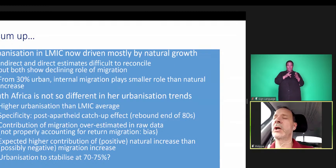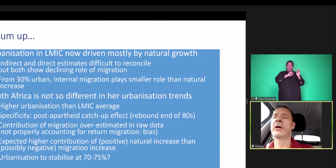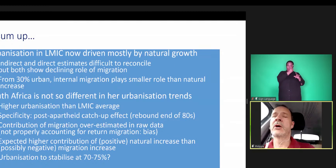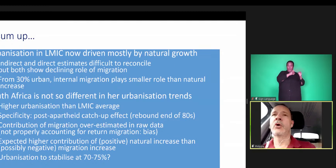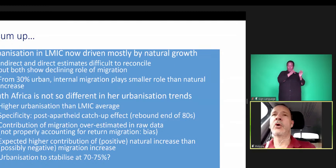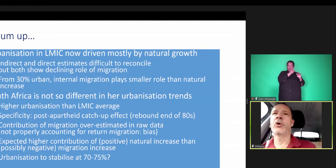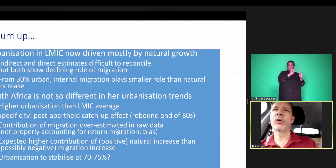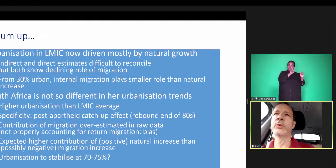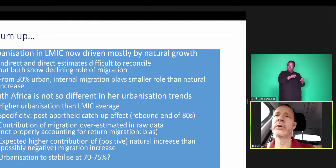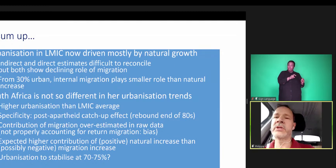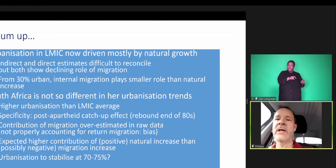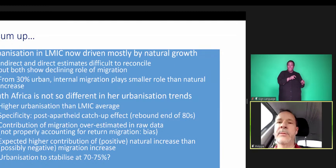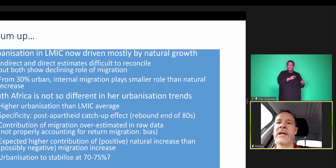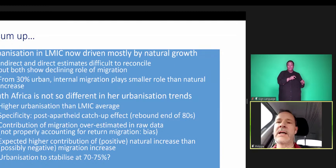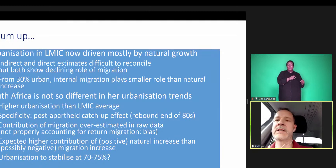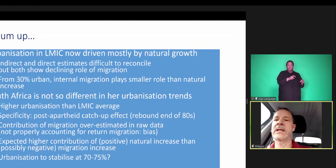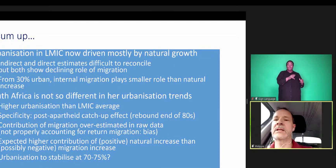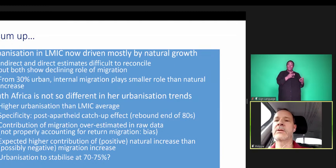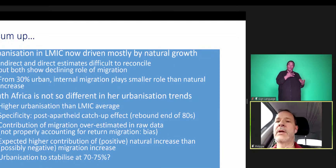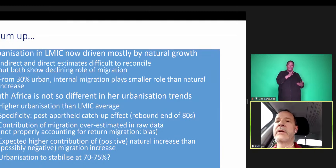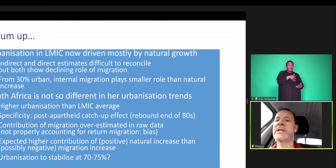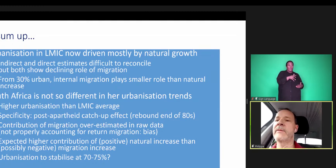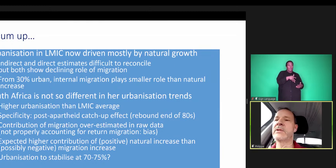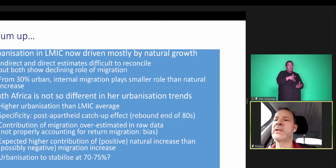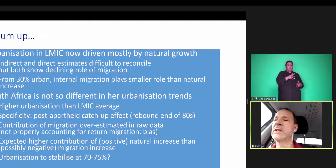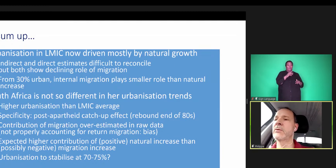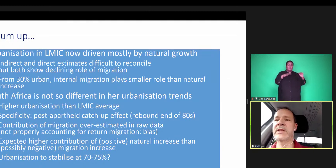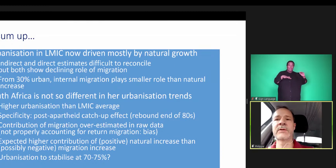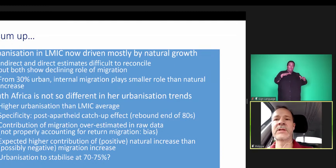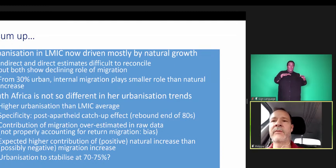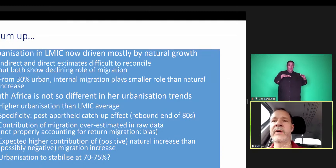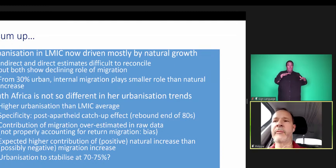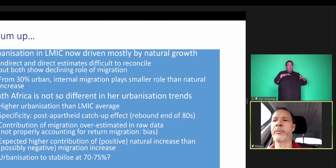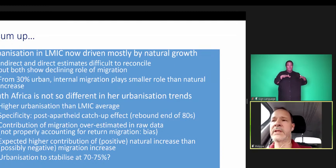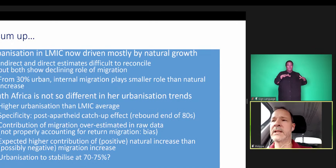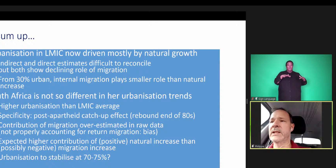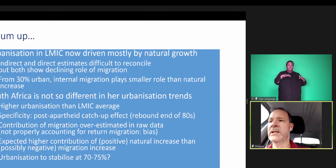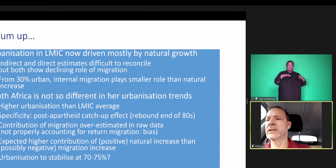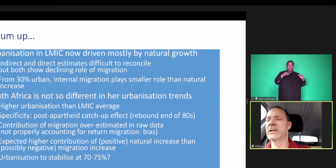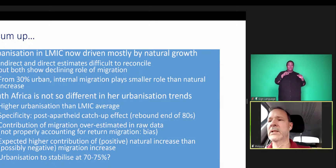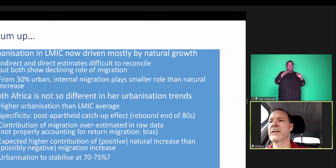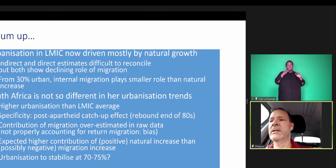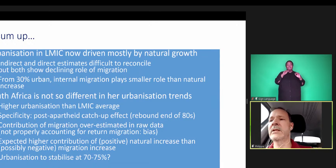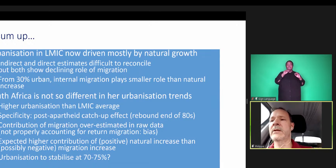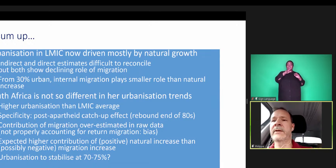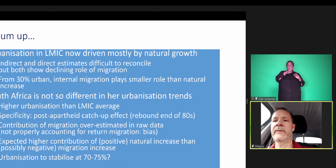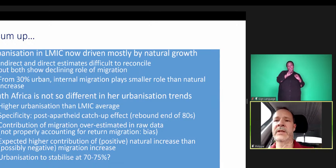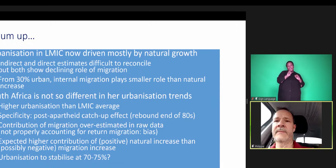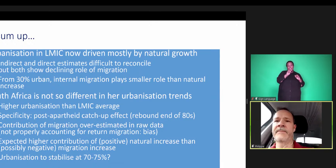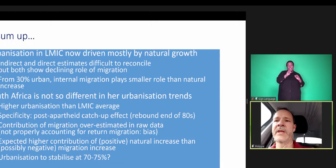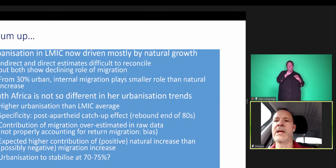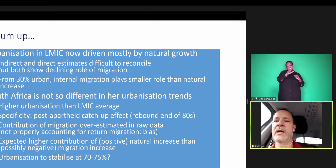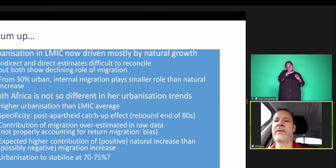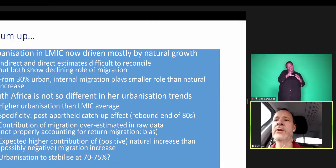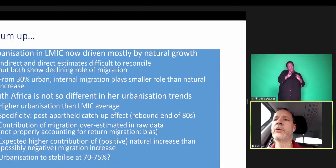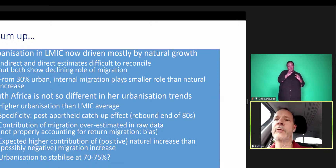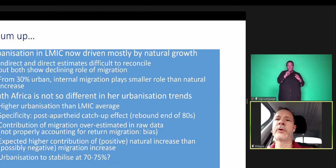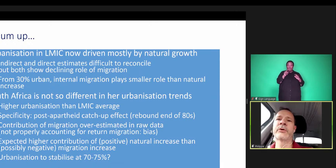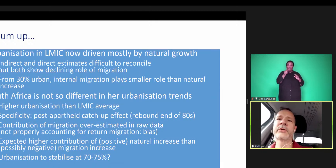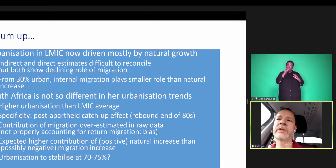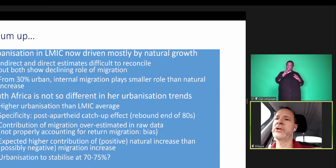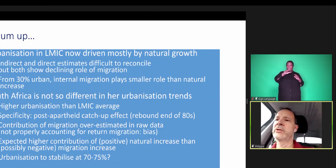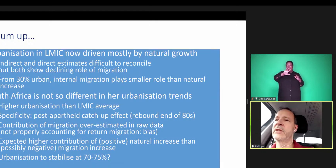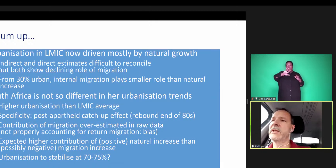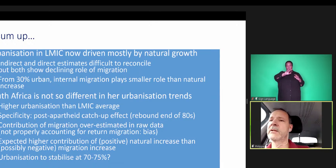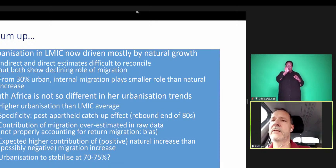should or would stabilize at around 70 or 75% in South Africa. Thank you